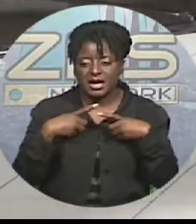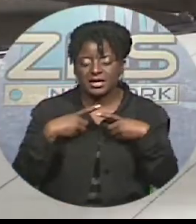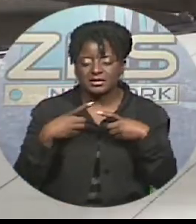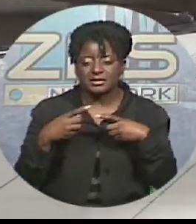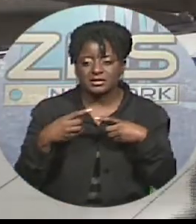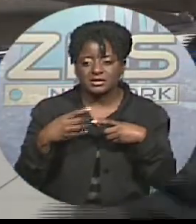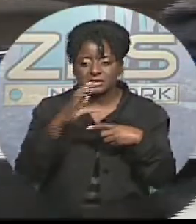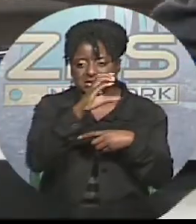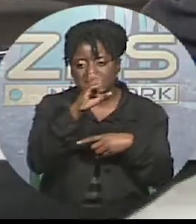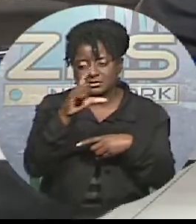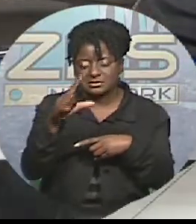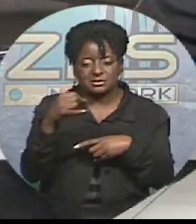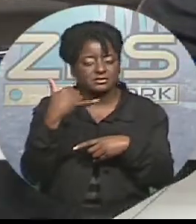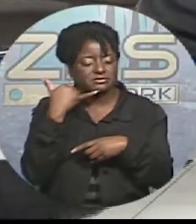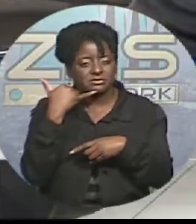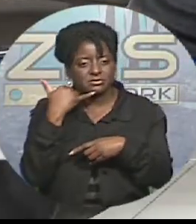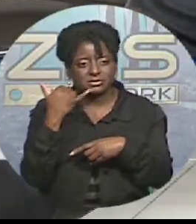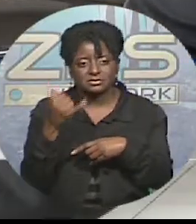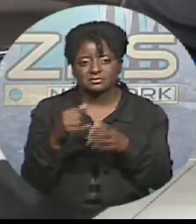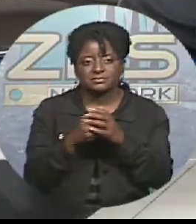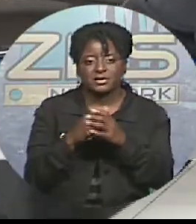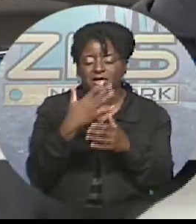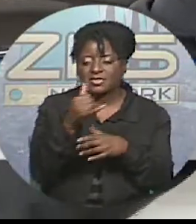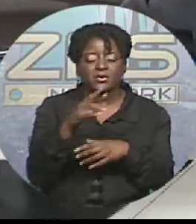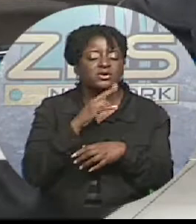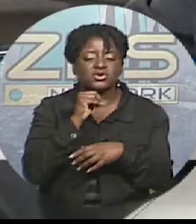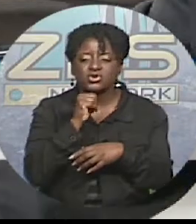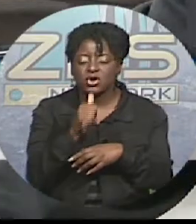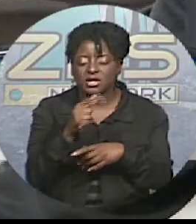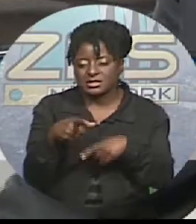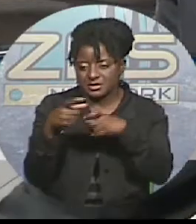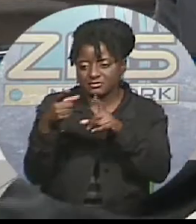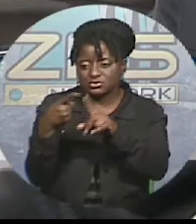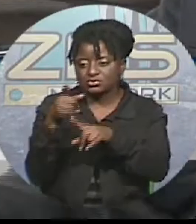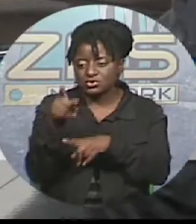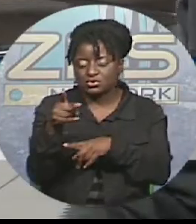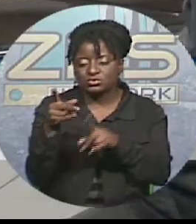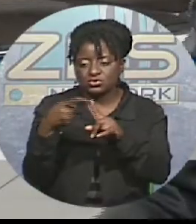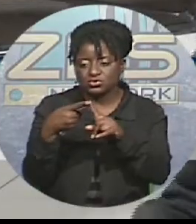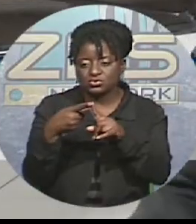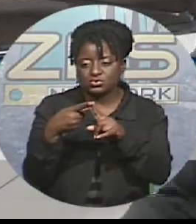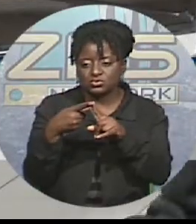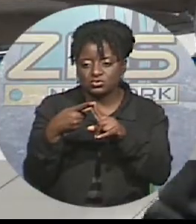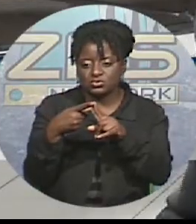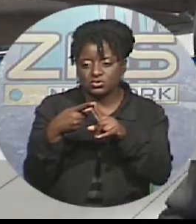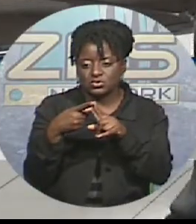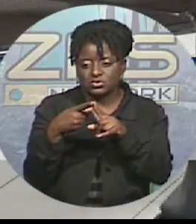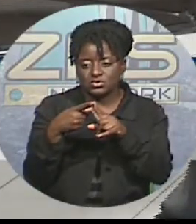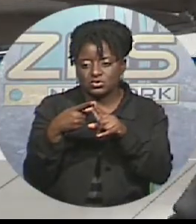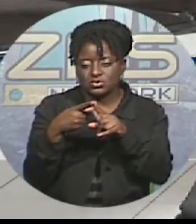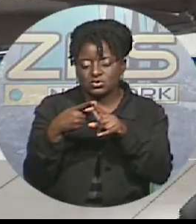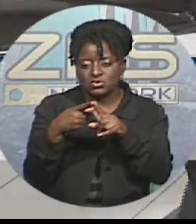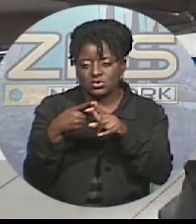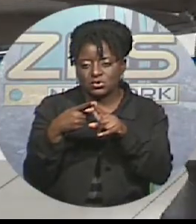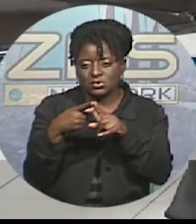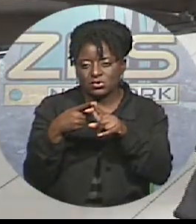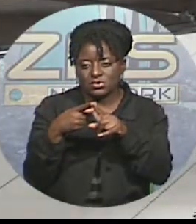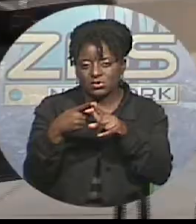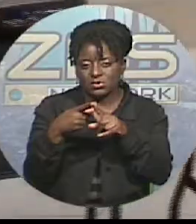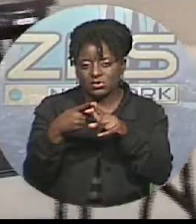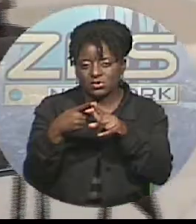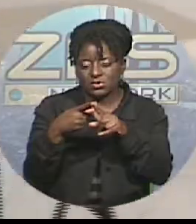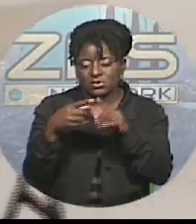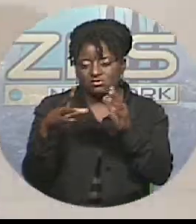to you to record your friends doing, can I say, as I used to say in primary school, bad